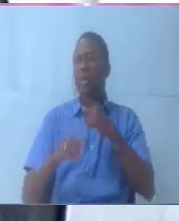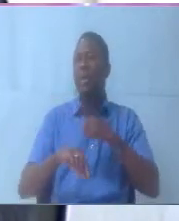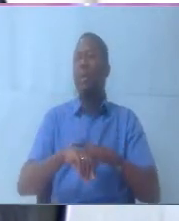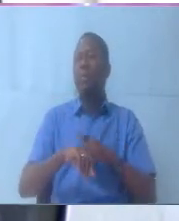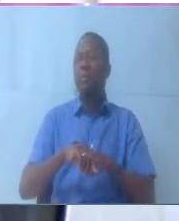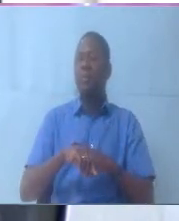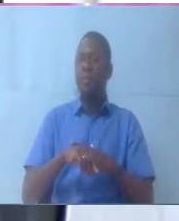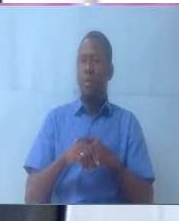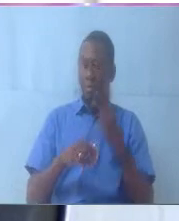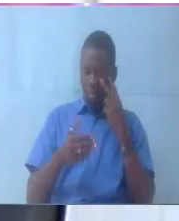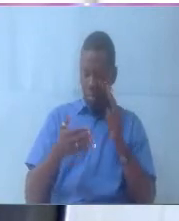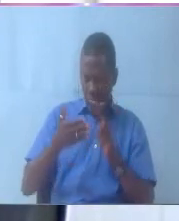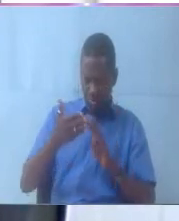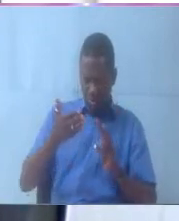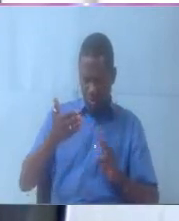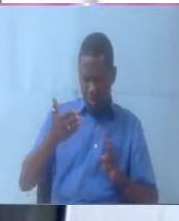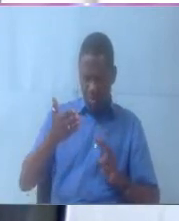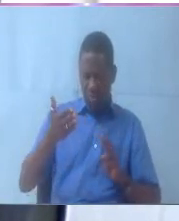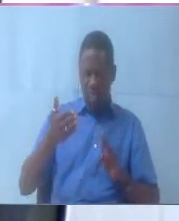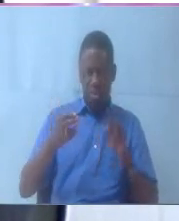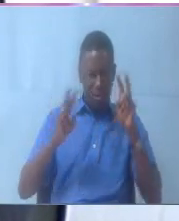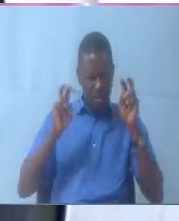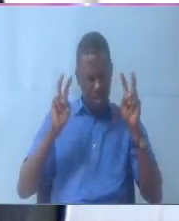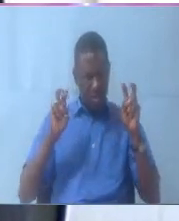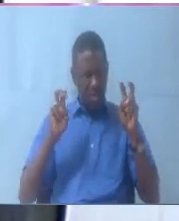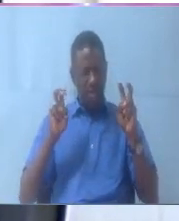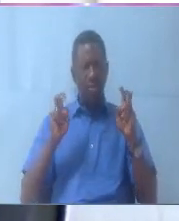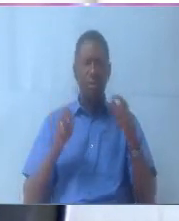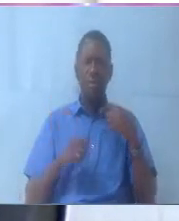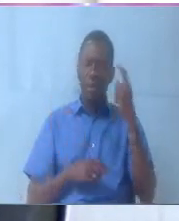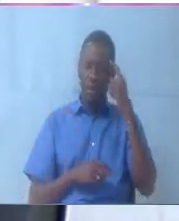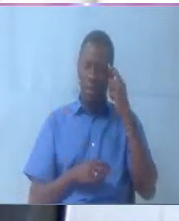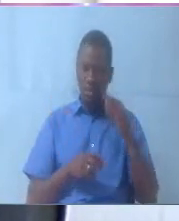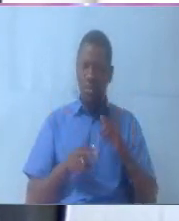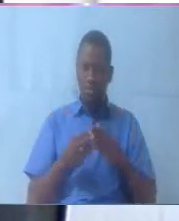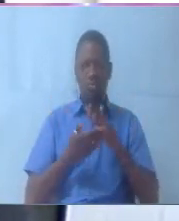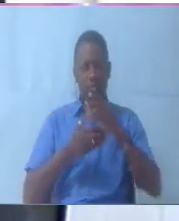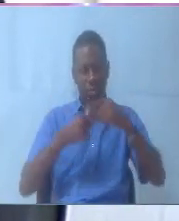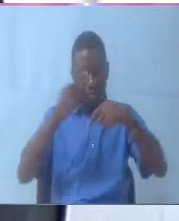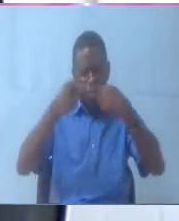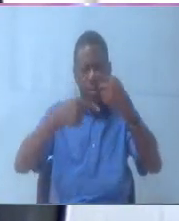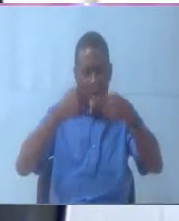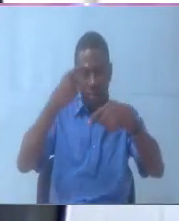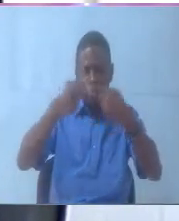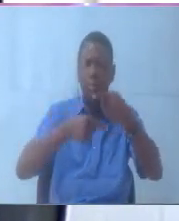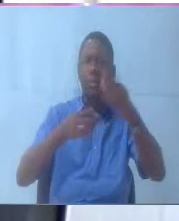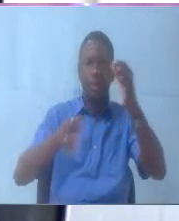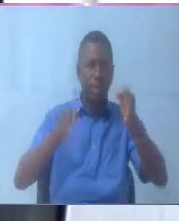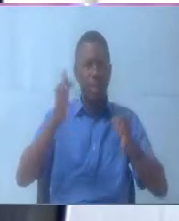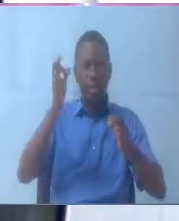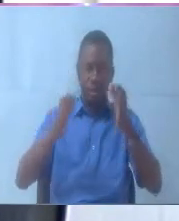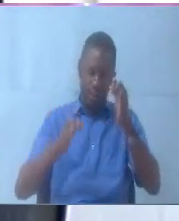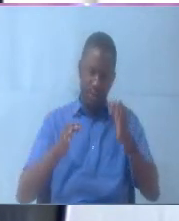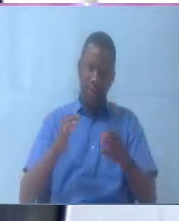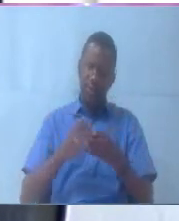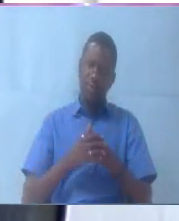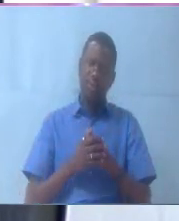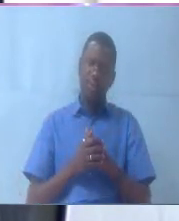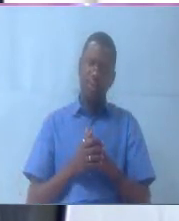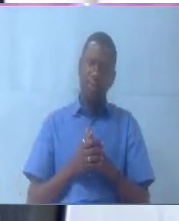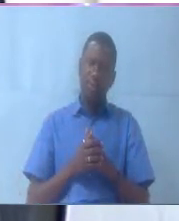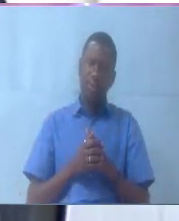at the case, Na kito njube. and the case was, we were proceeding with the case. Andumbe kito nyin tamandi kanyi.